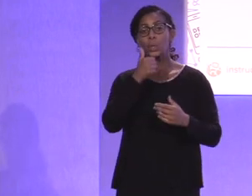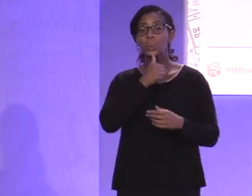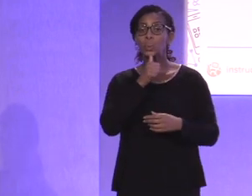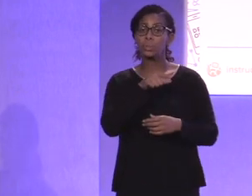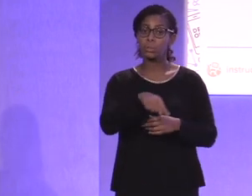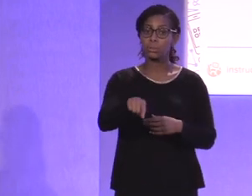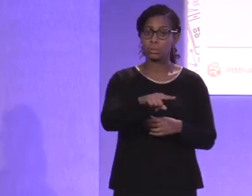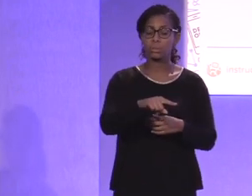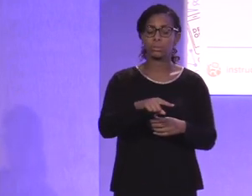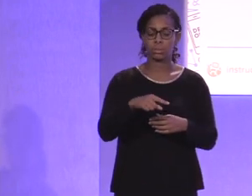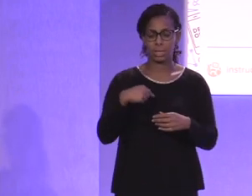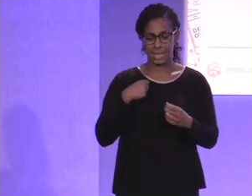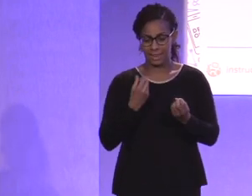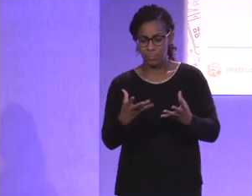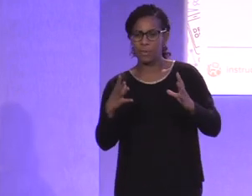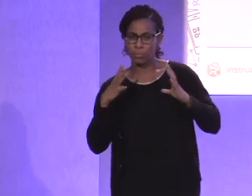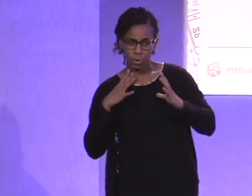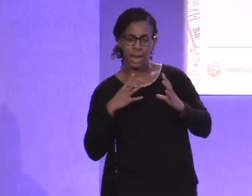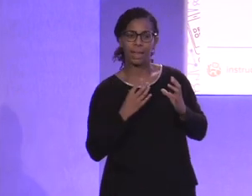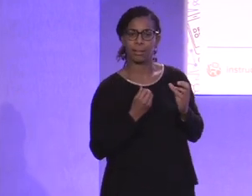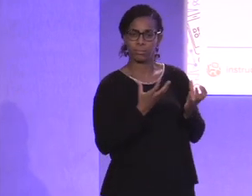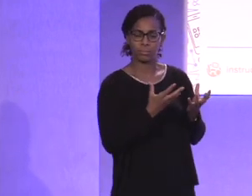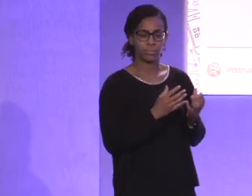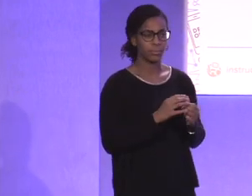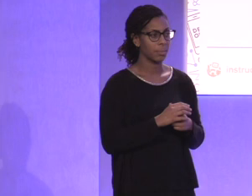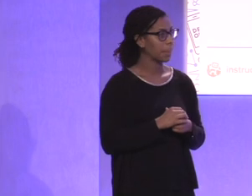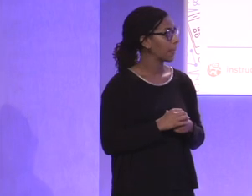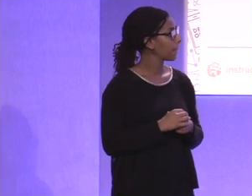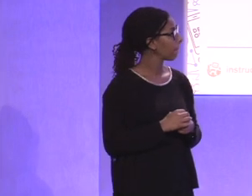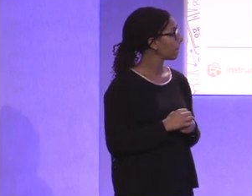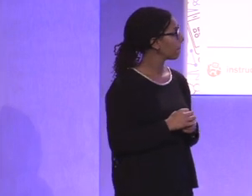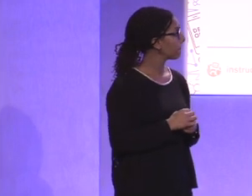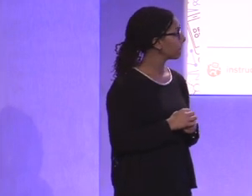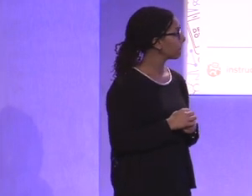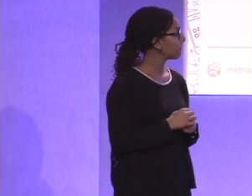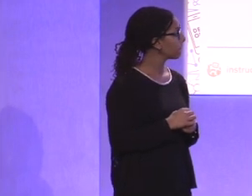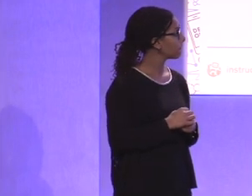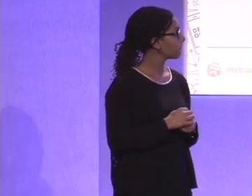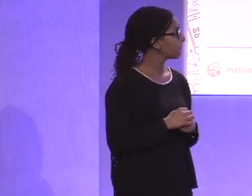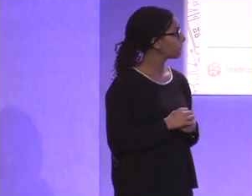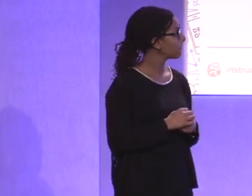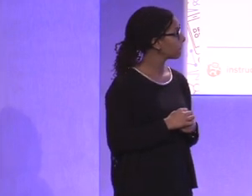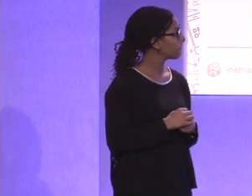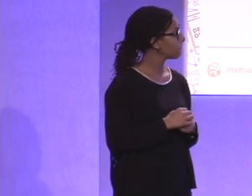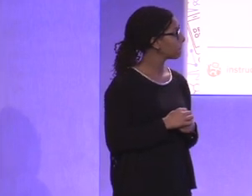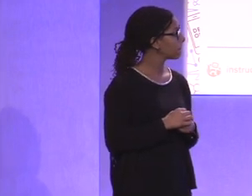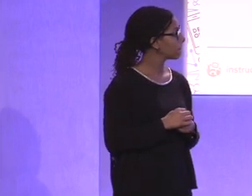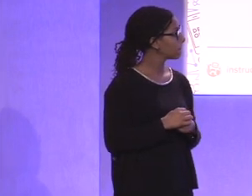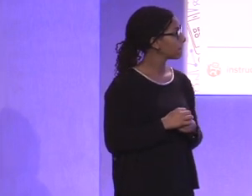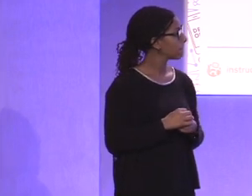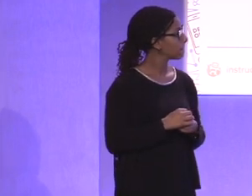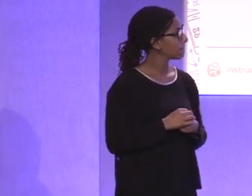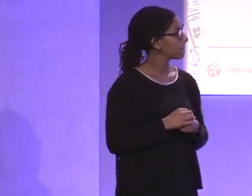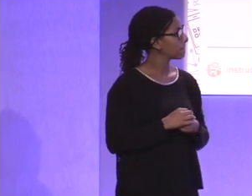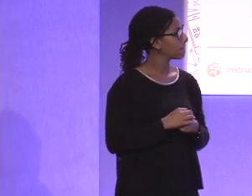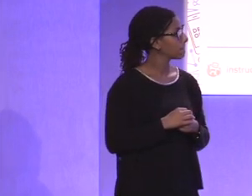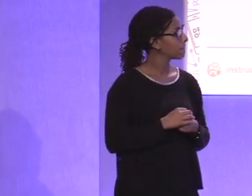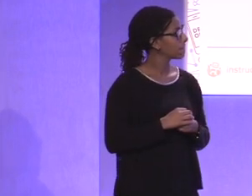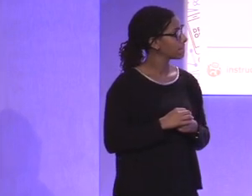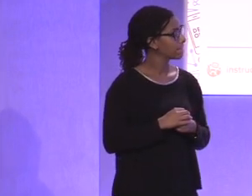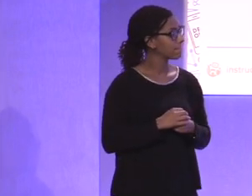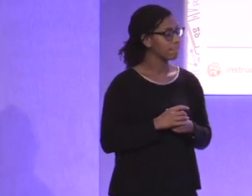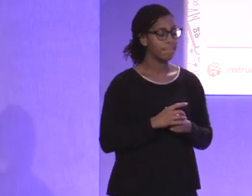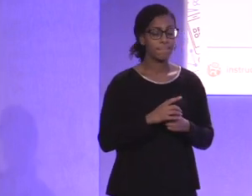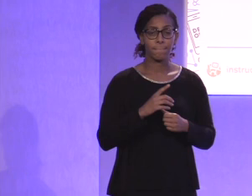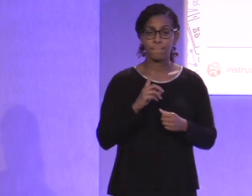hold back, and the only thing that we work on is reliability. Interestingly enough, this would not have worked if the